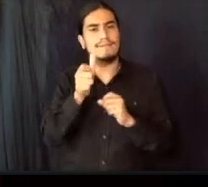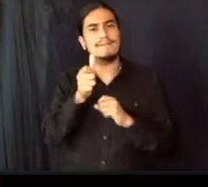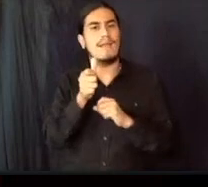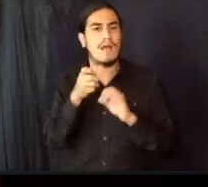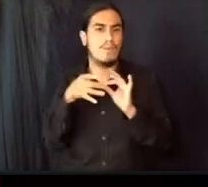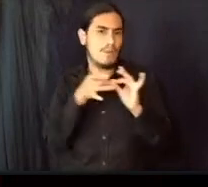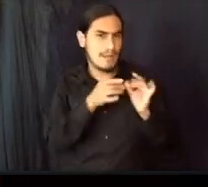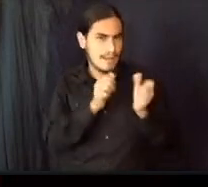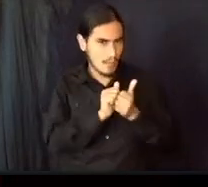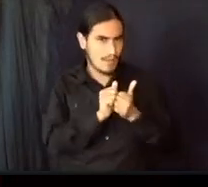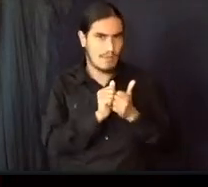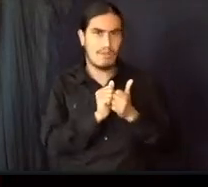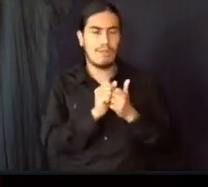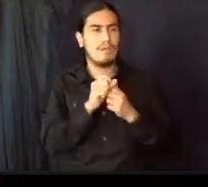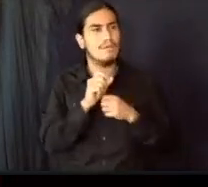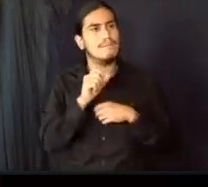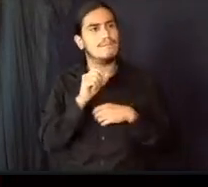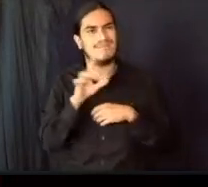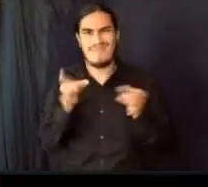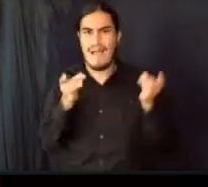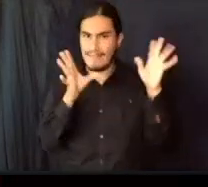based on violence.